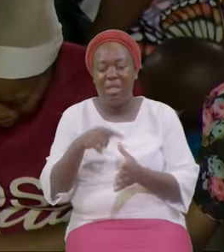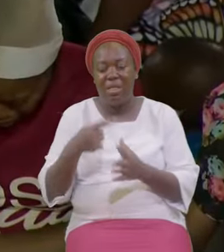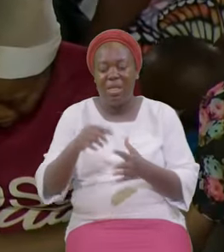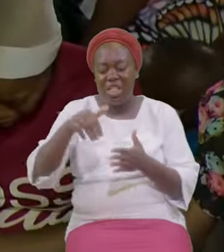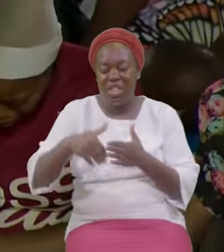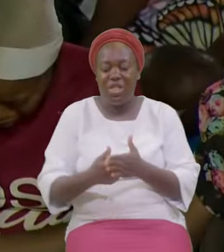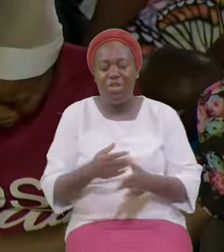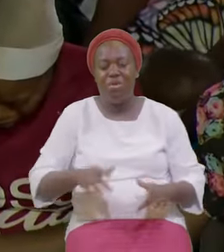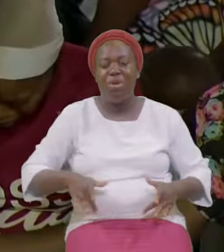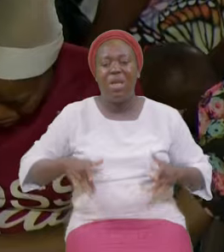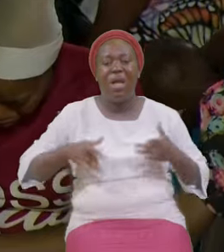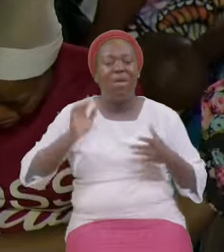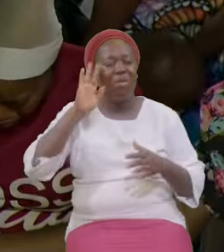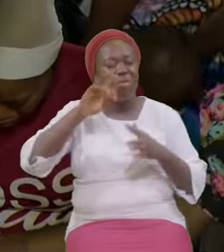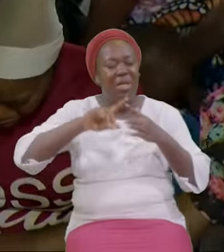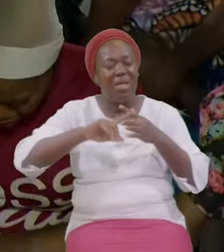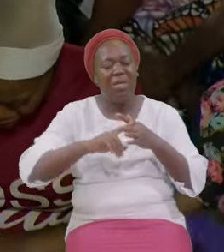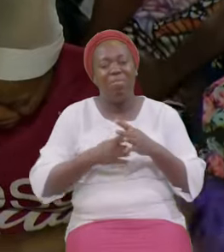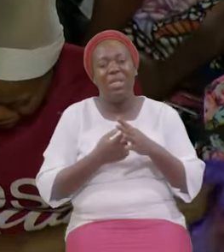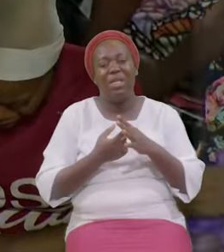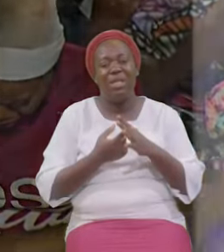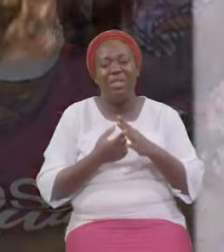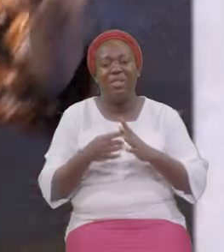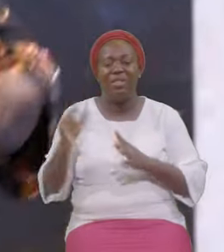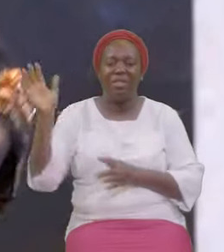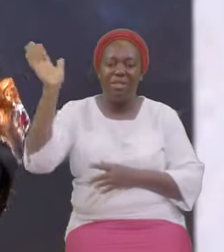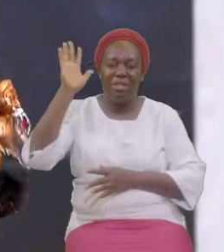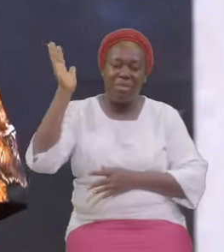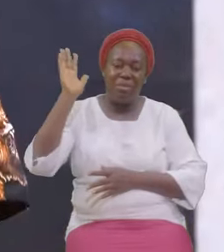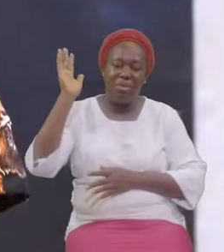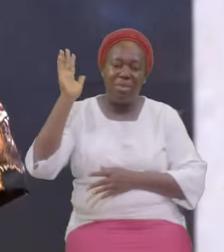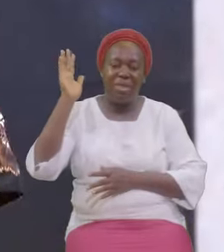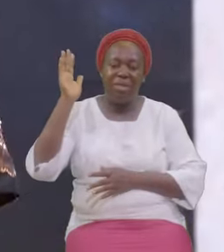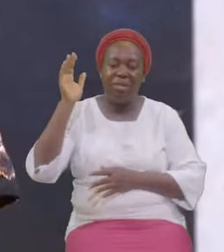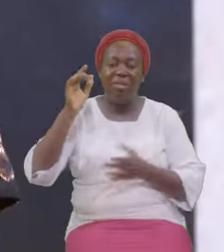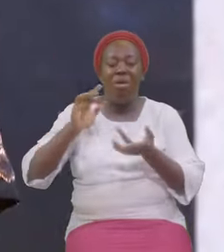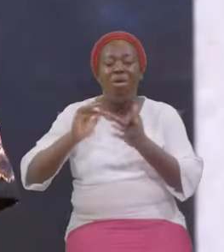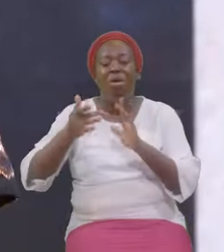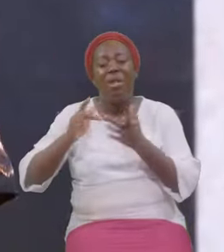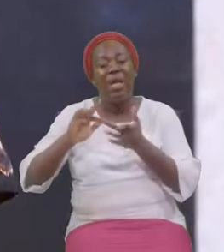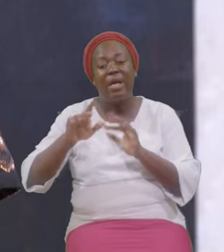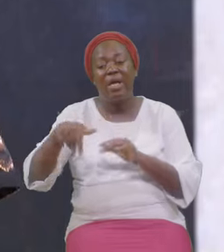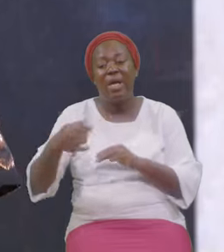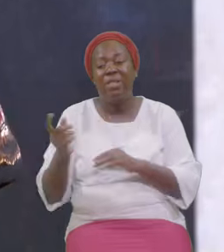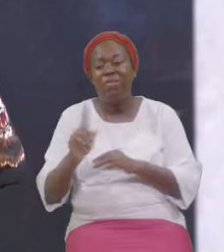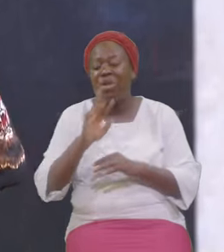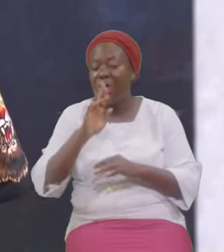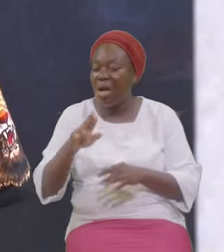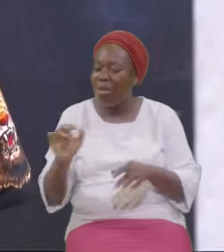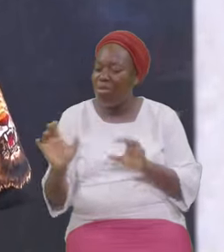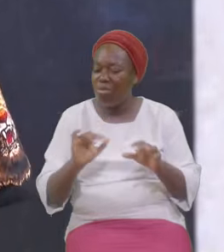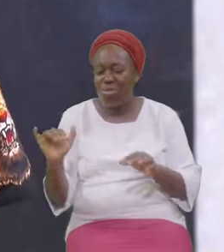begin. Raise up that hand as you're standing up. Online, wherever you are, do the same. The